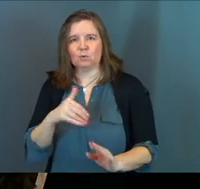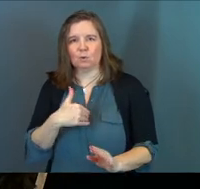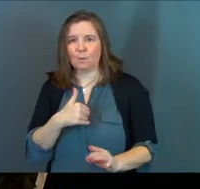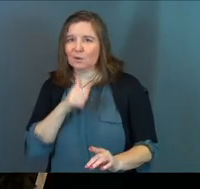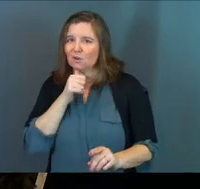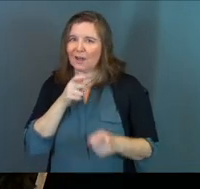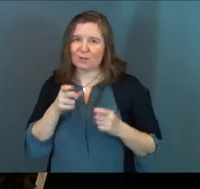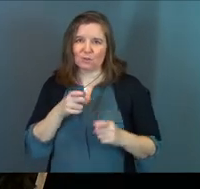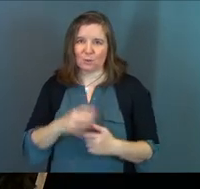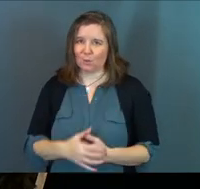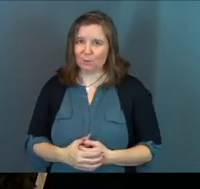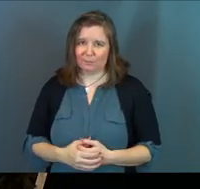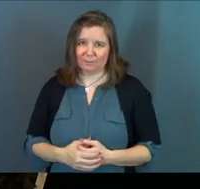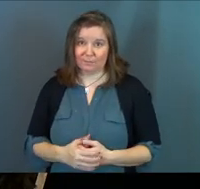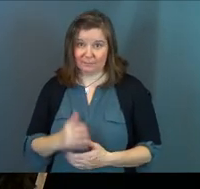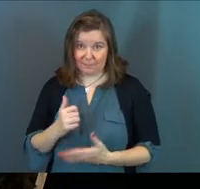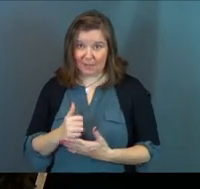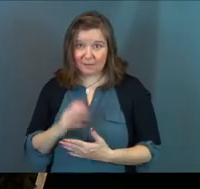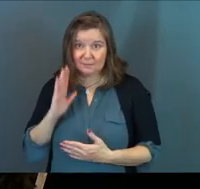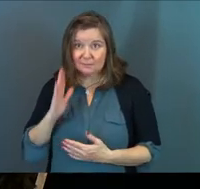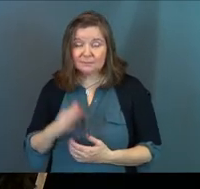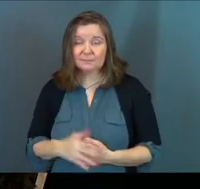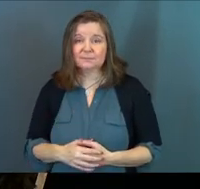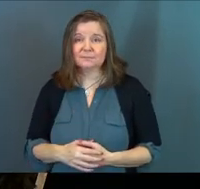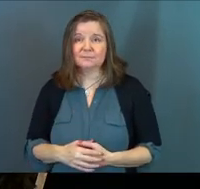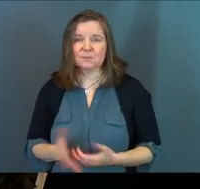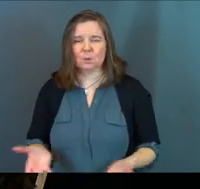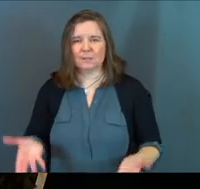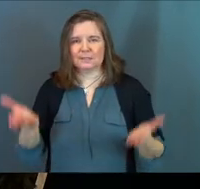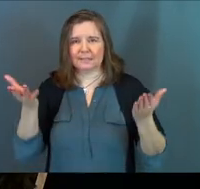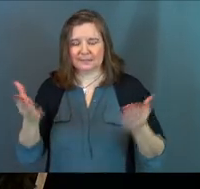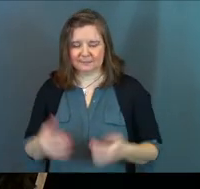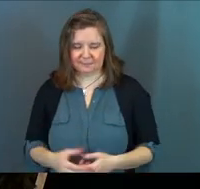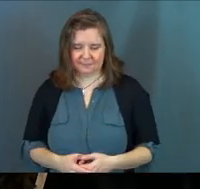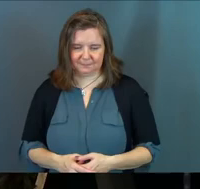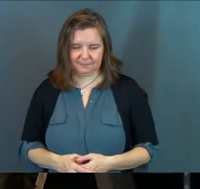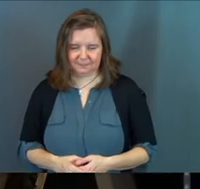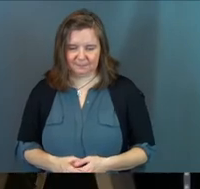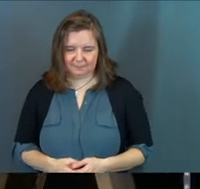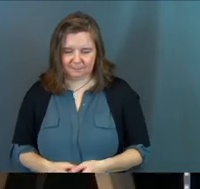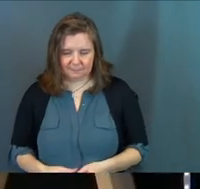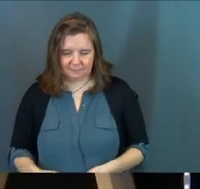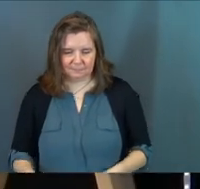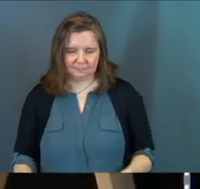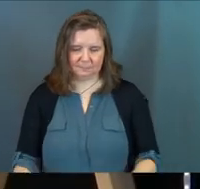But you're not in control. Amen? Go ahead and stand if you would.